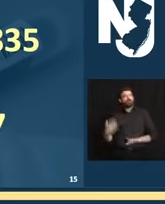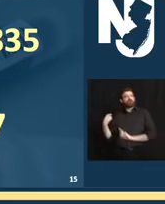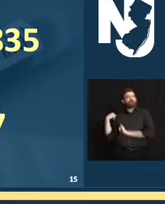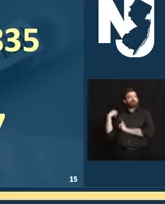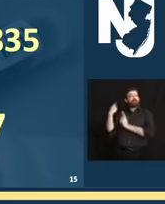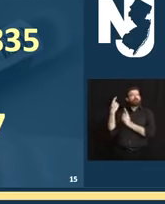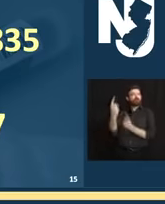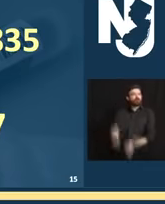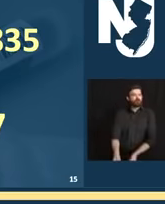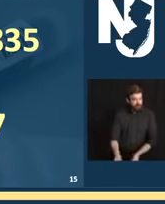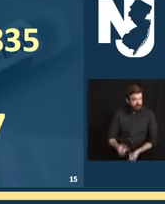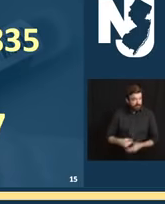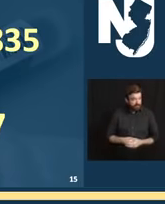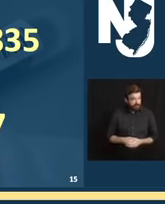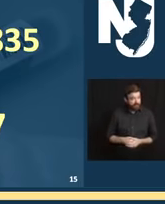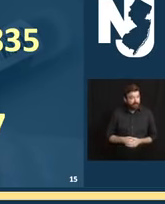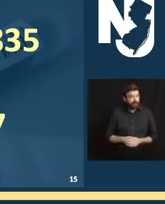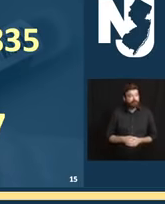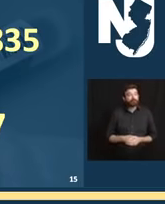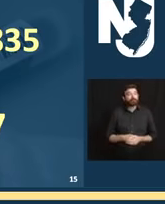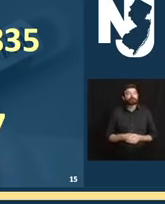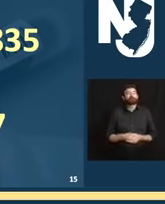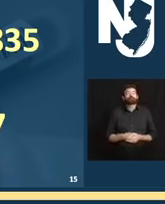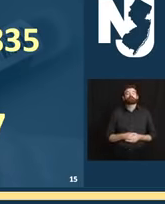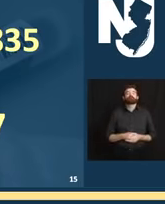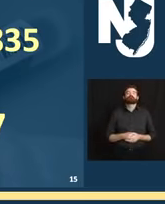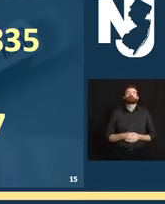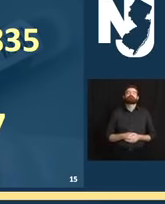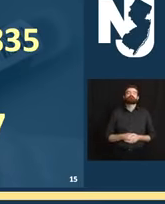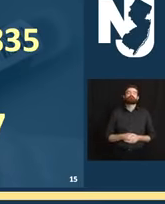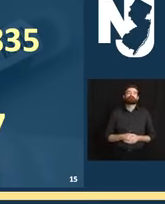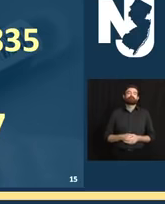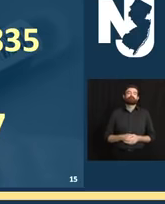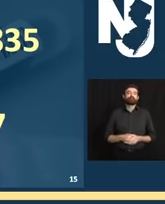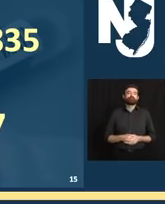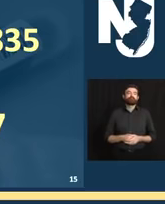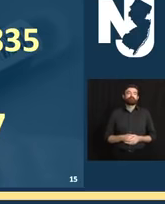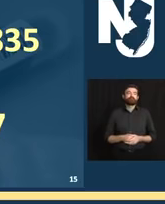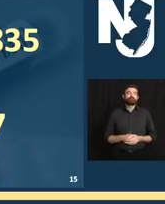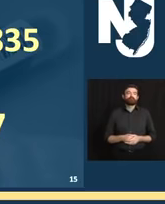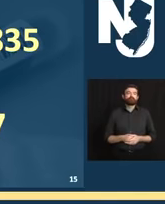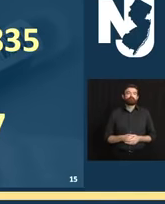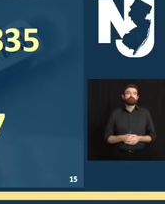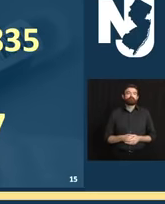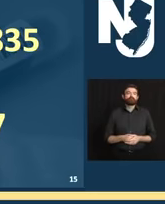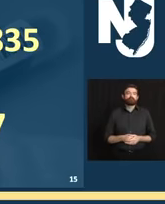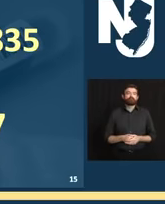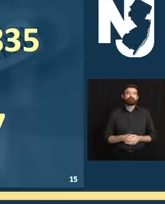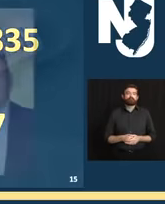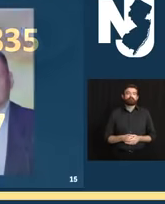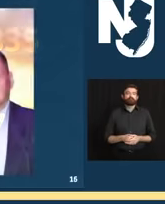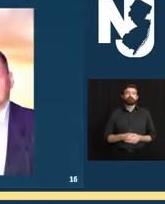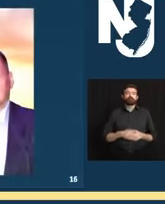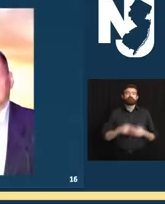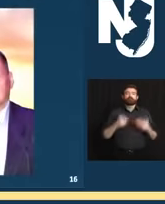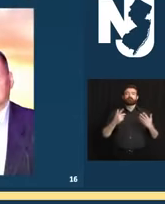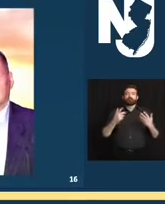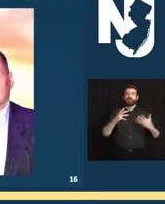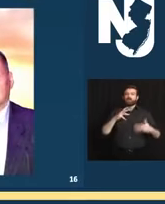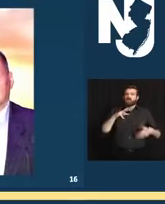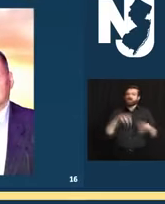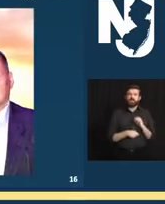And today is an extraordinary and unthinkable tragedy that befell one family in